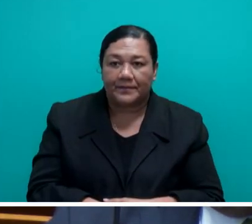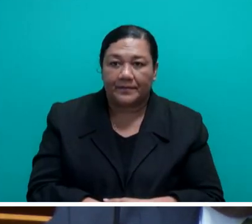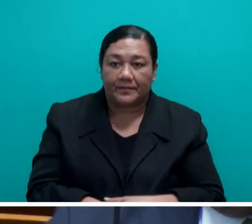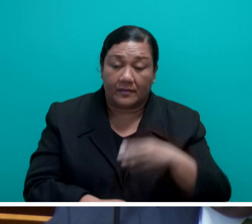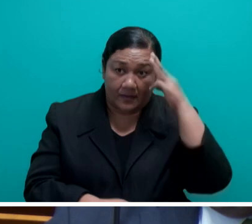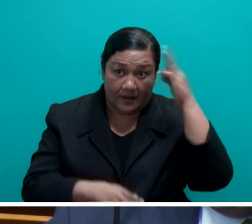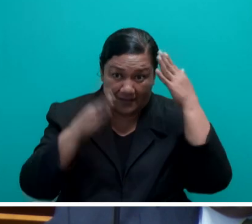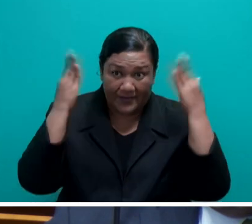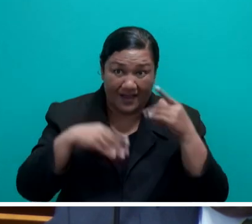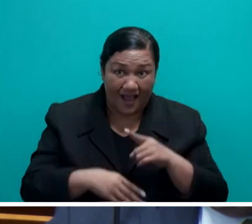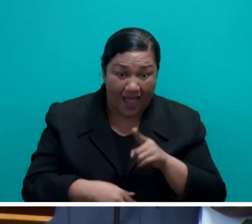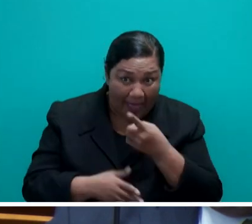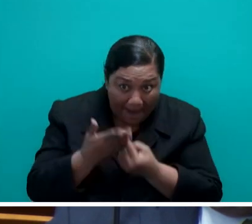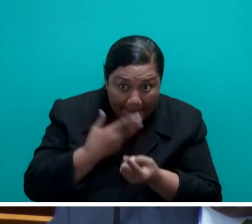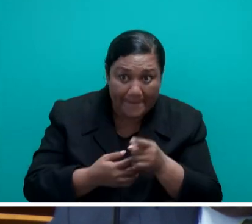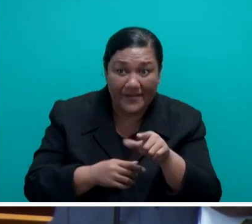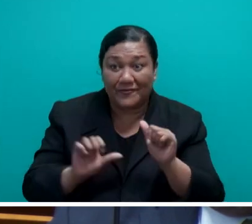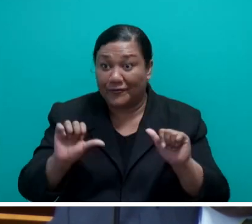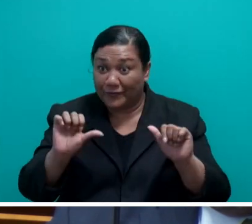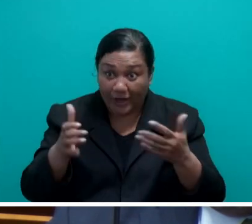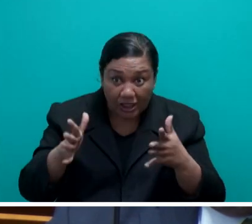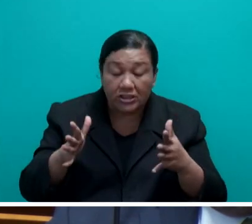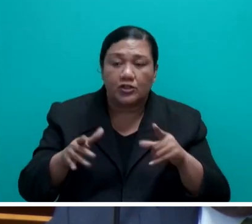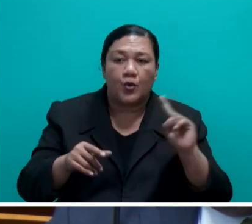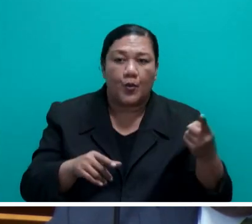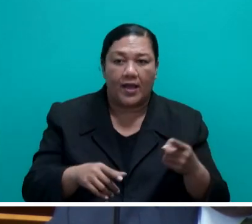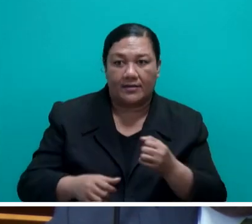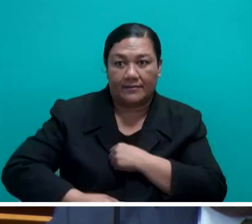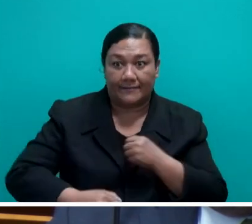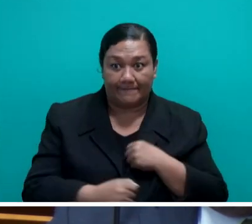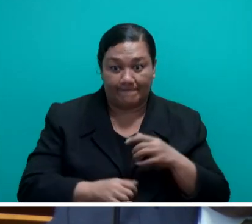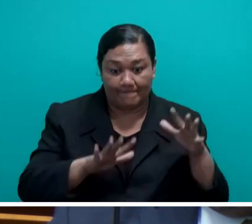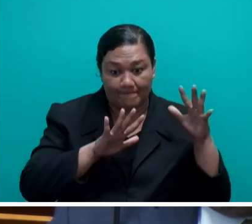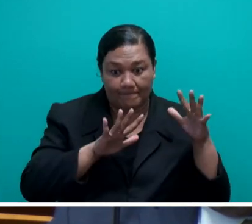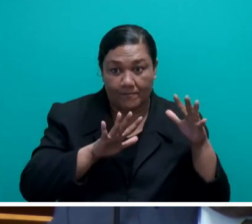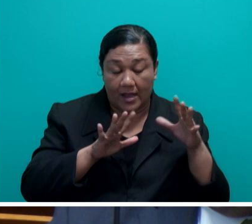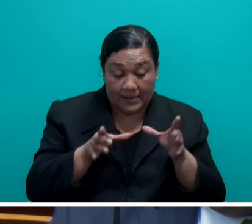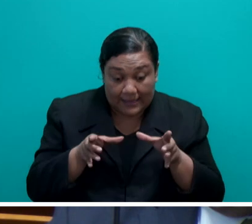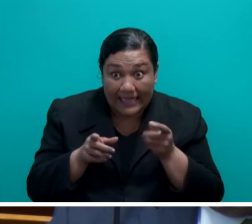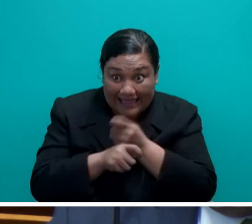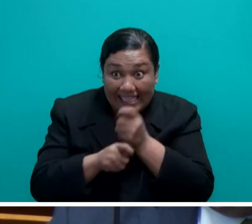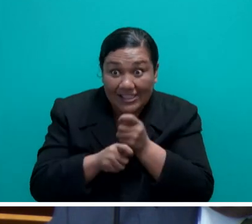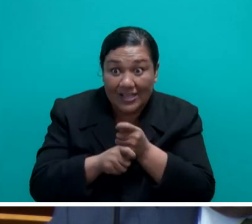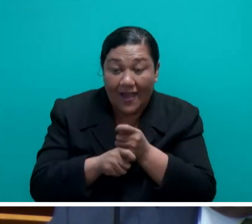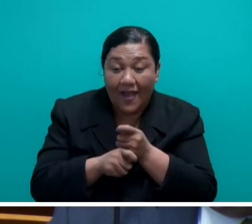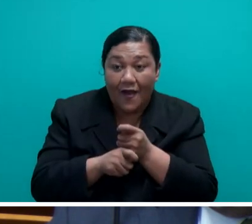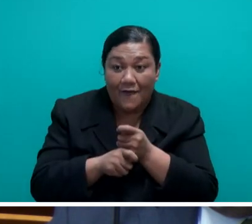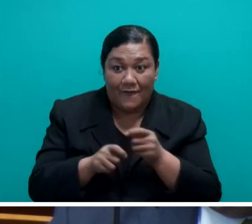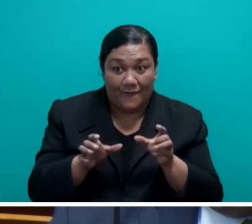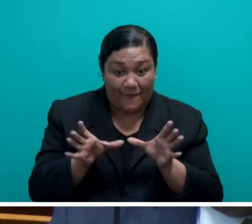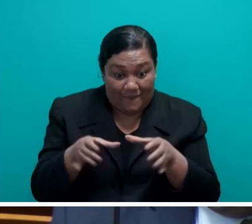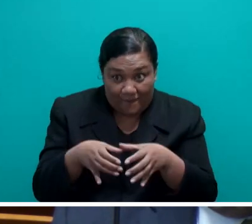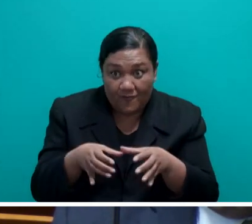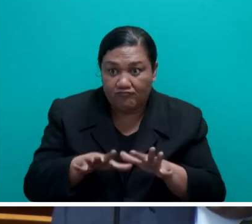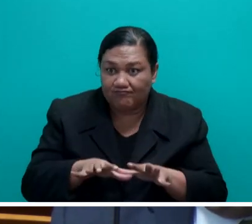the event, task forces were formed at divisional, district, and village level. The Commissioner Northern Division was tasked to